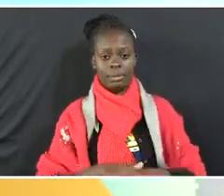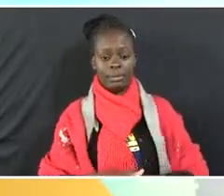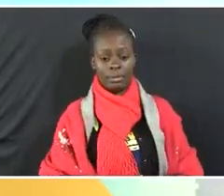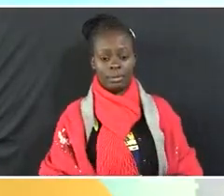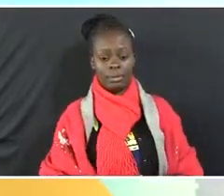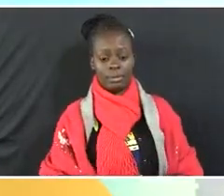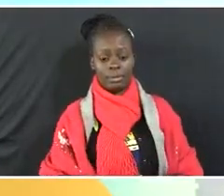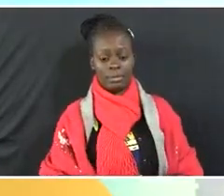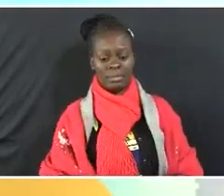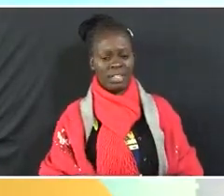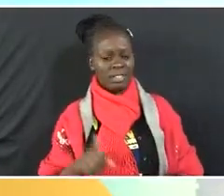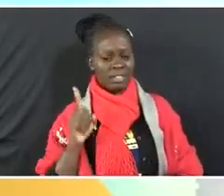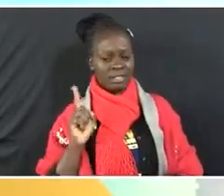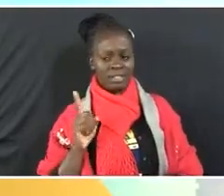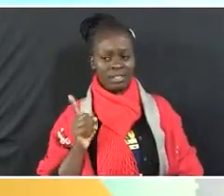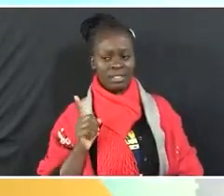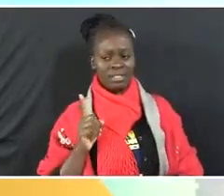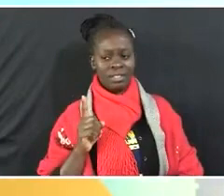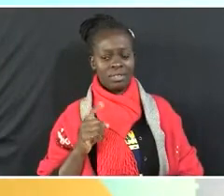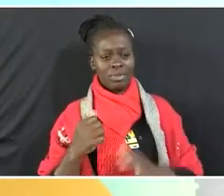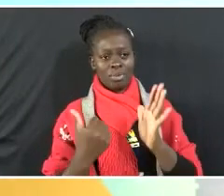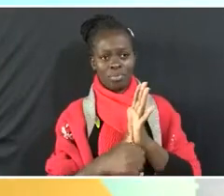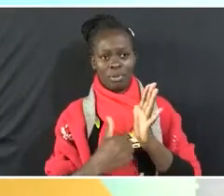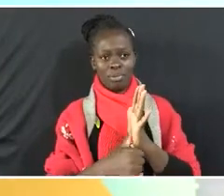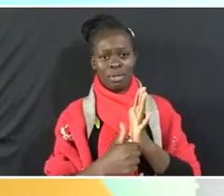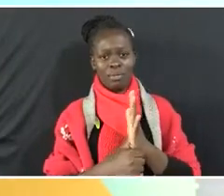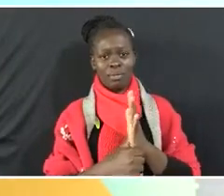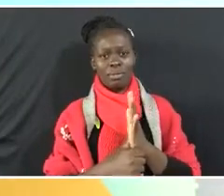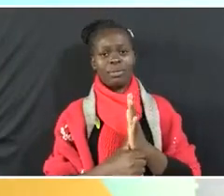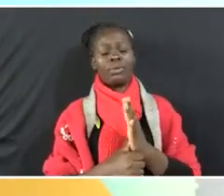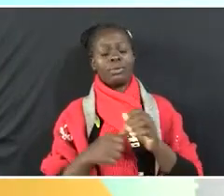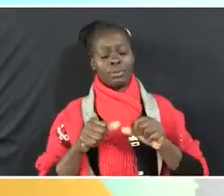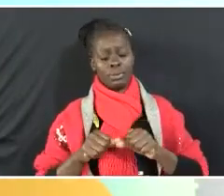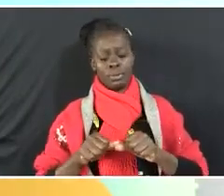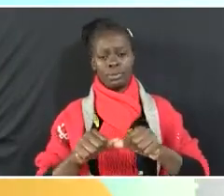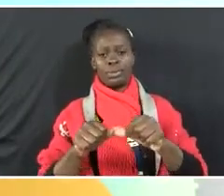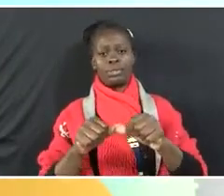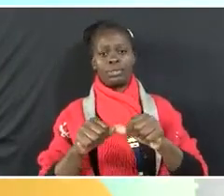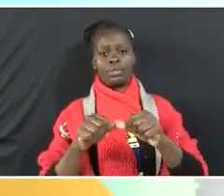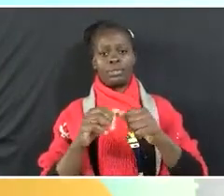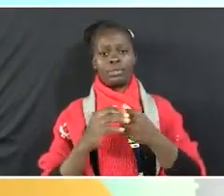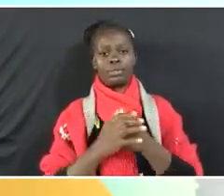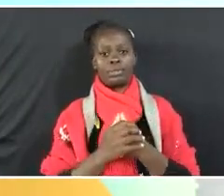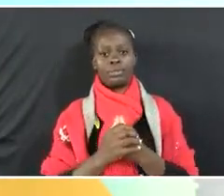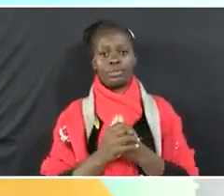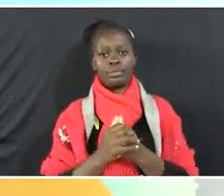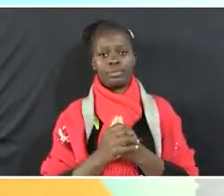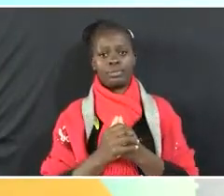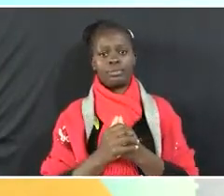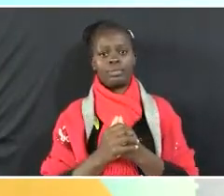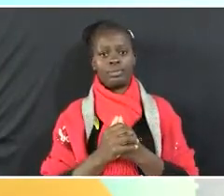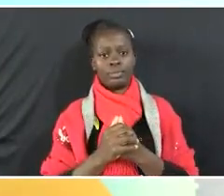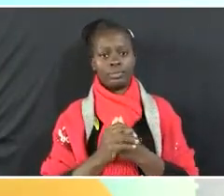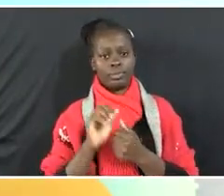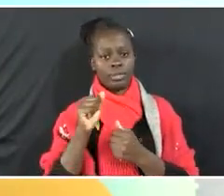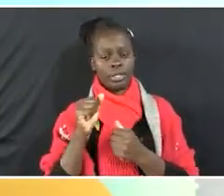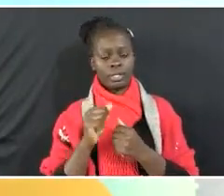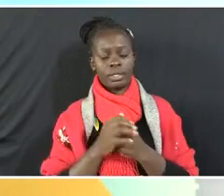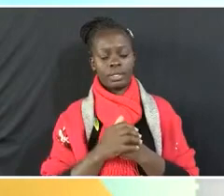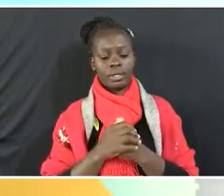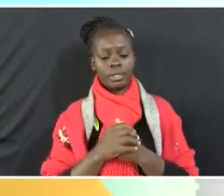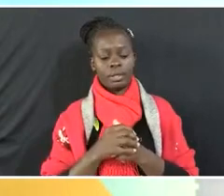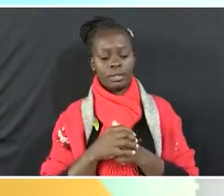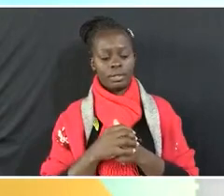there's a given handling that you think you are handling with care, but in actual sense, you are not handling with care.